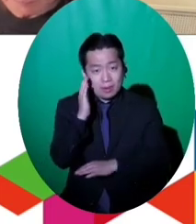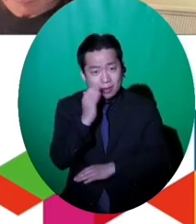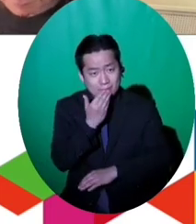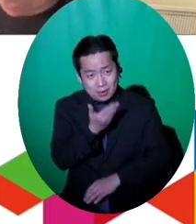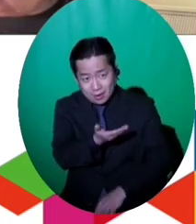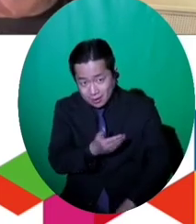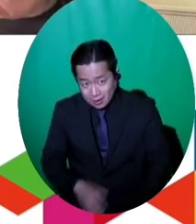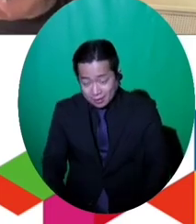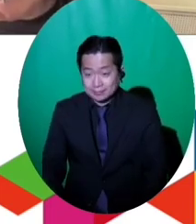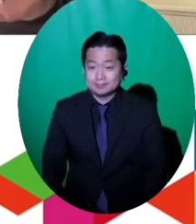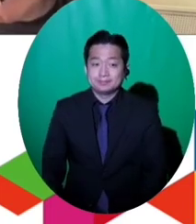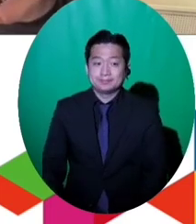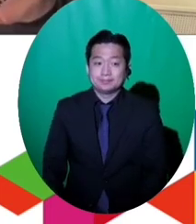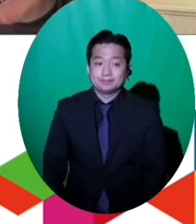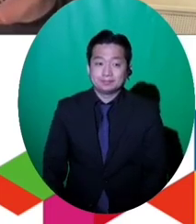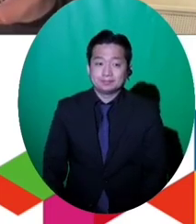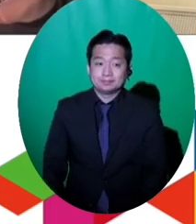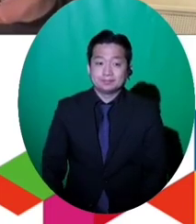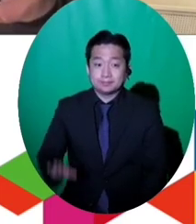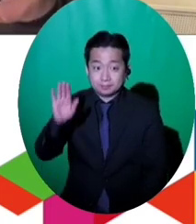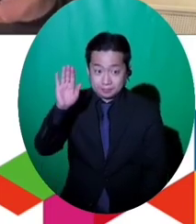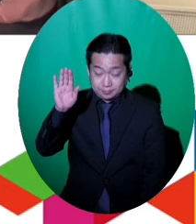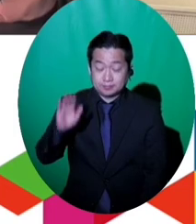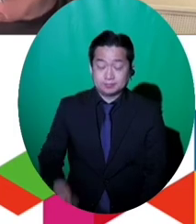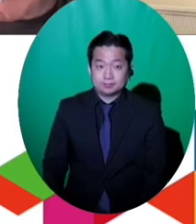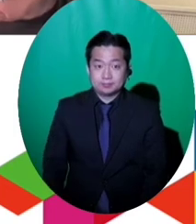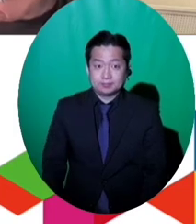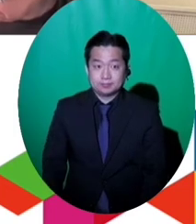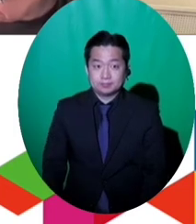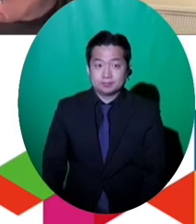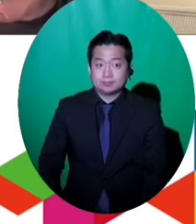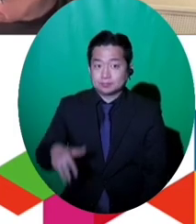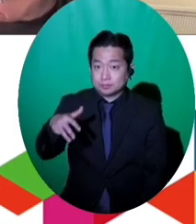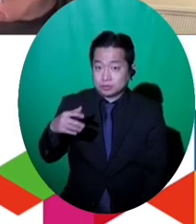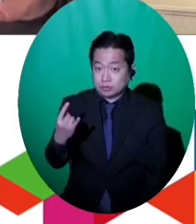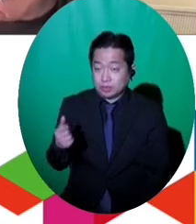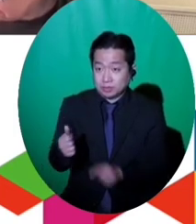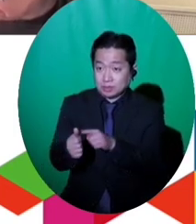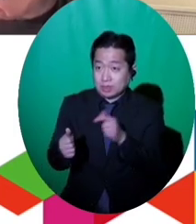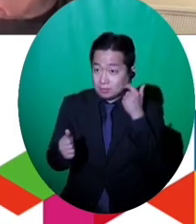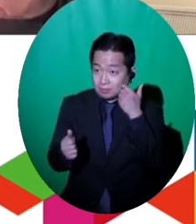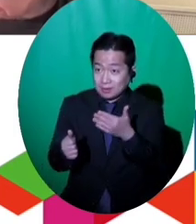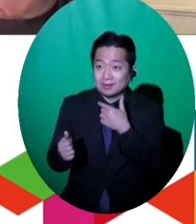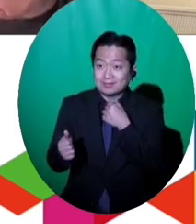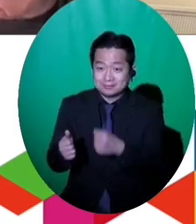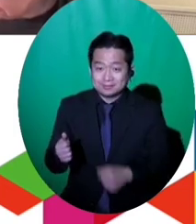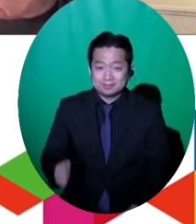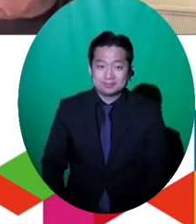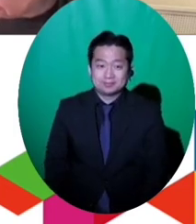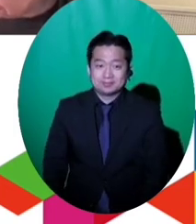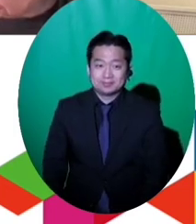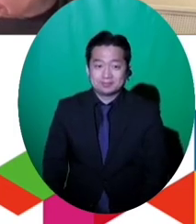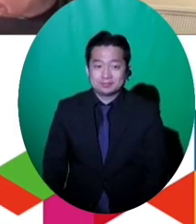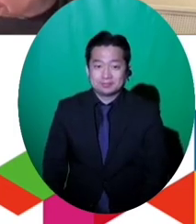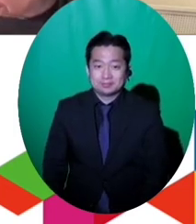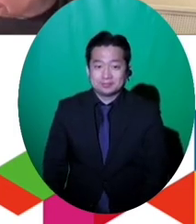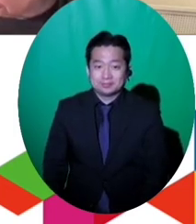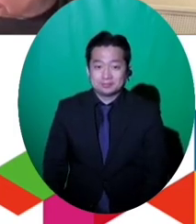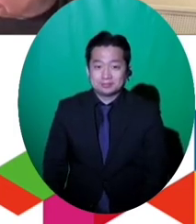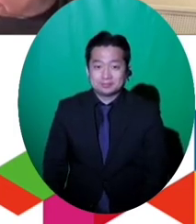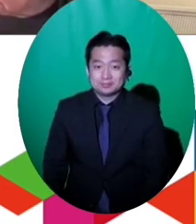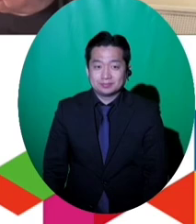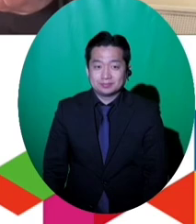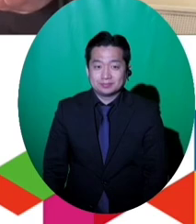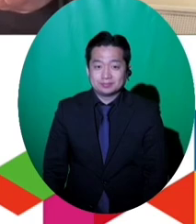Taeyoon how we can see more of your work. Yeah, my website. All right,